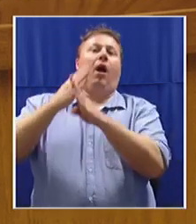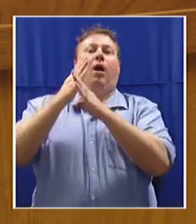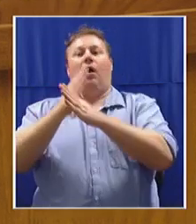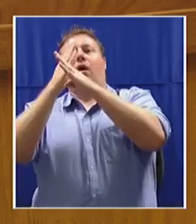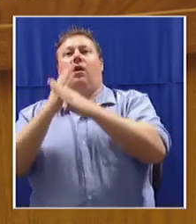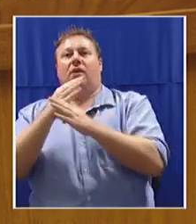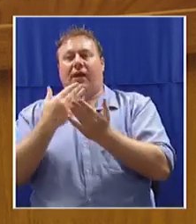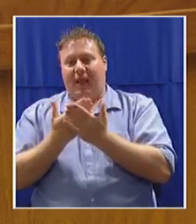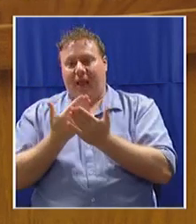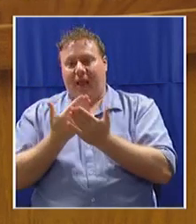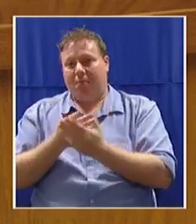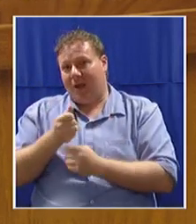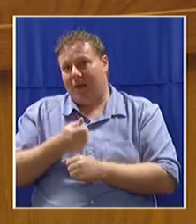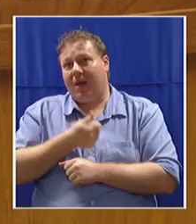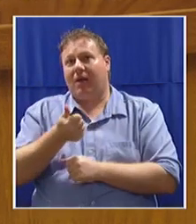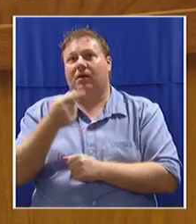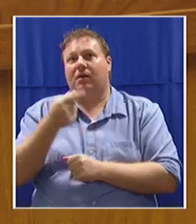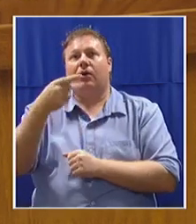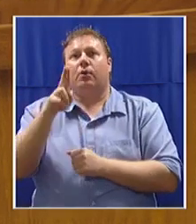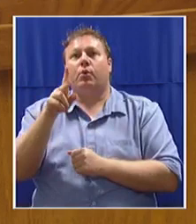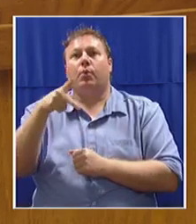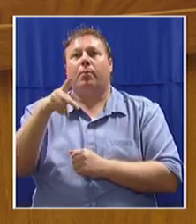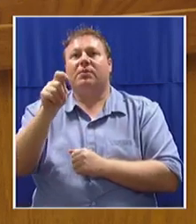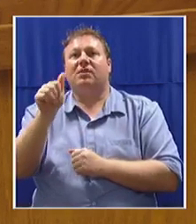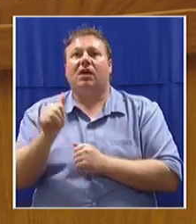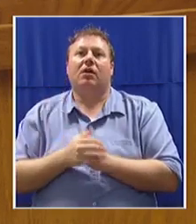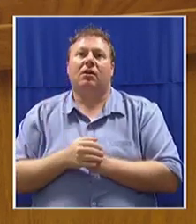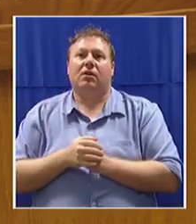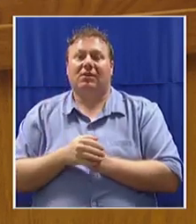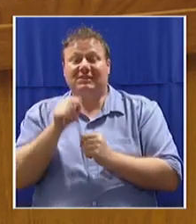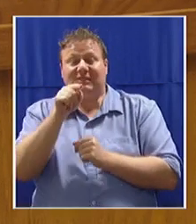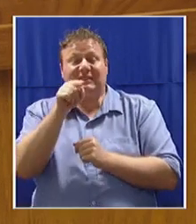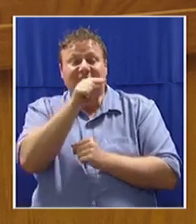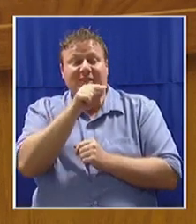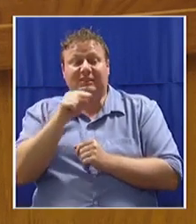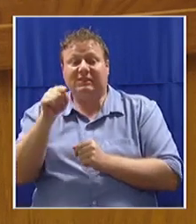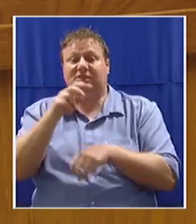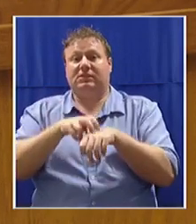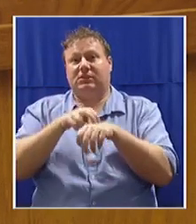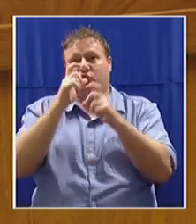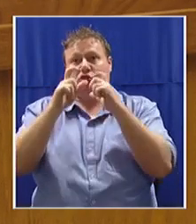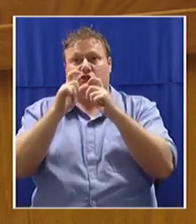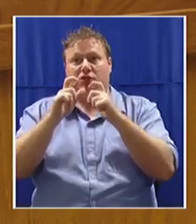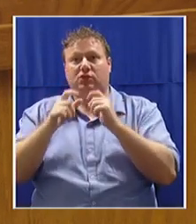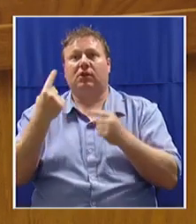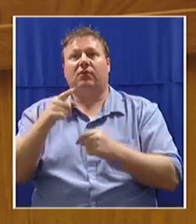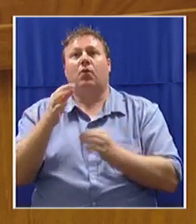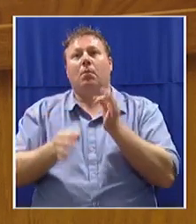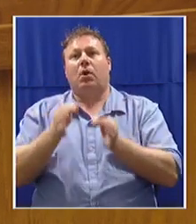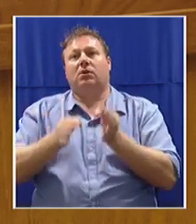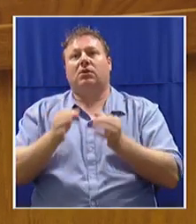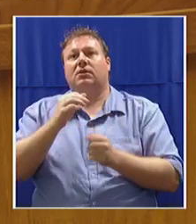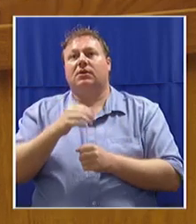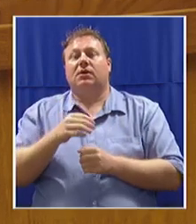trace the money back to the Gupta family. These are the nexuses that we've got to watch out for in politics to ensure that money doesn't